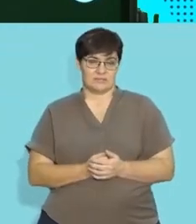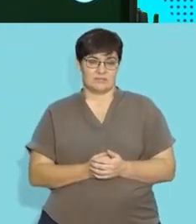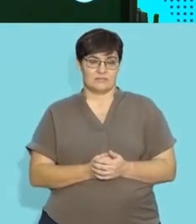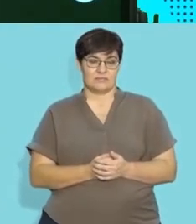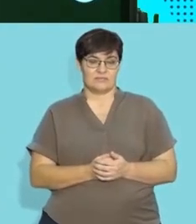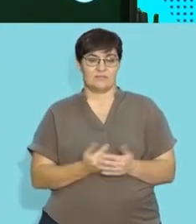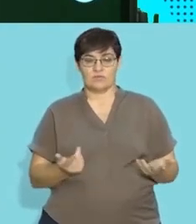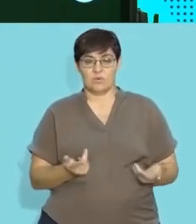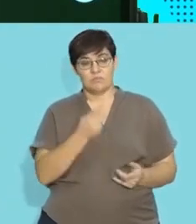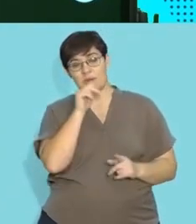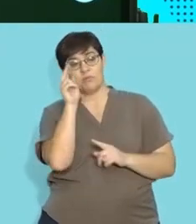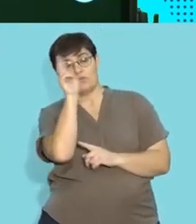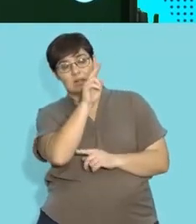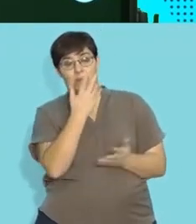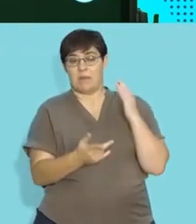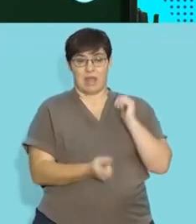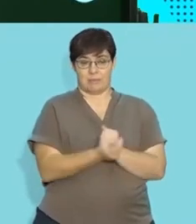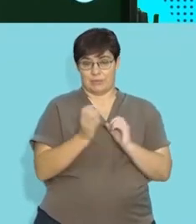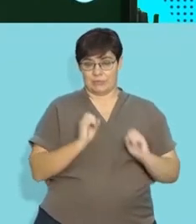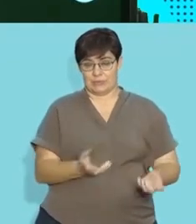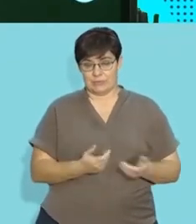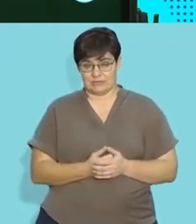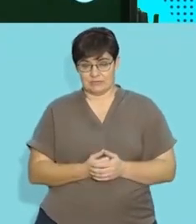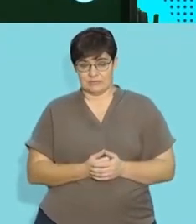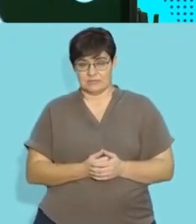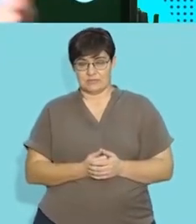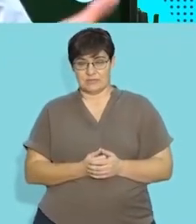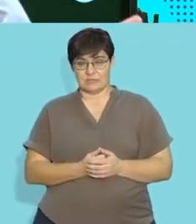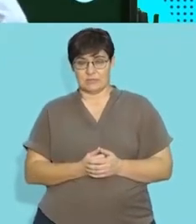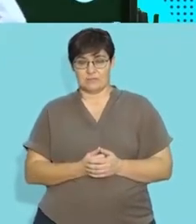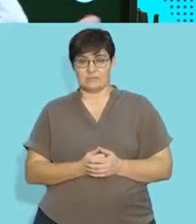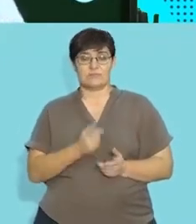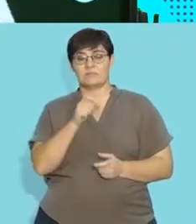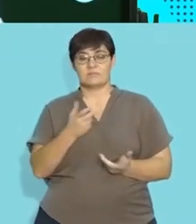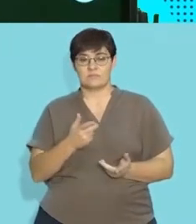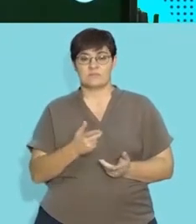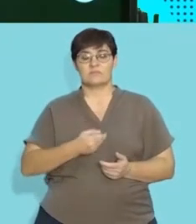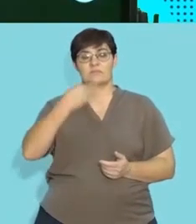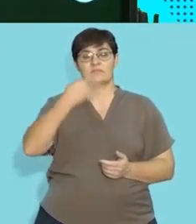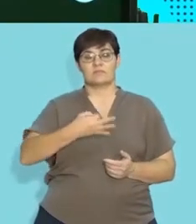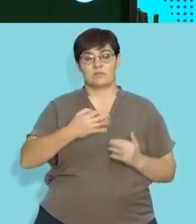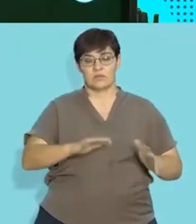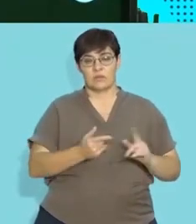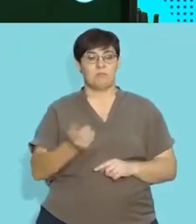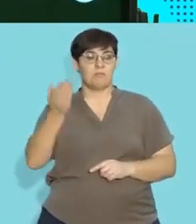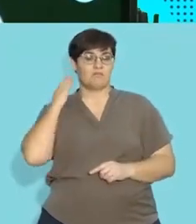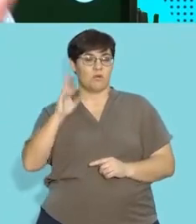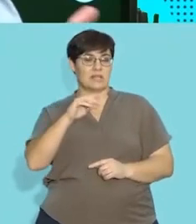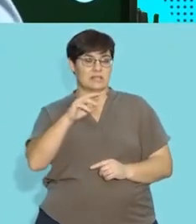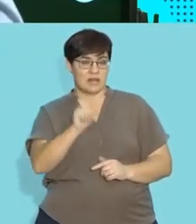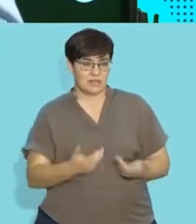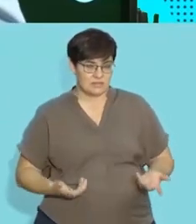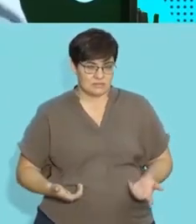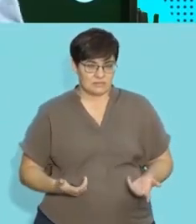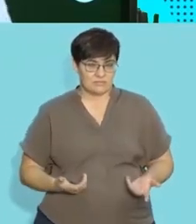not happen. Okay, currently people have predicted the third wave using previous data. Is